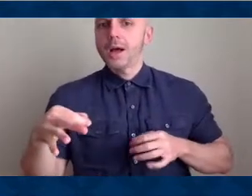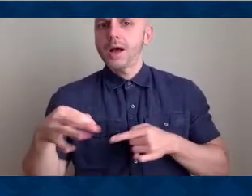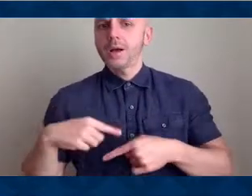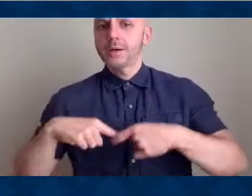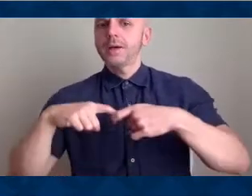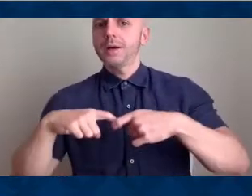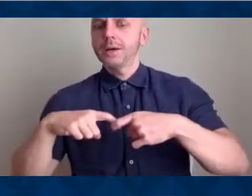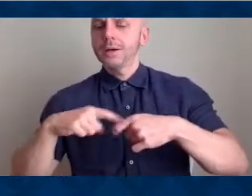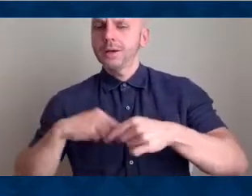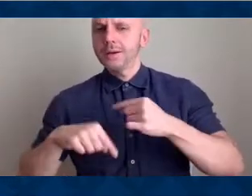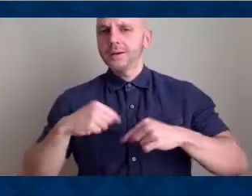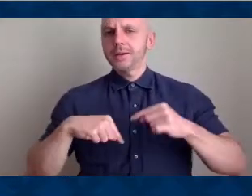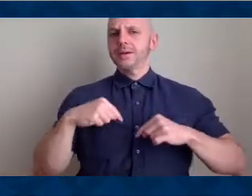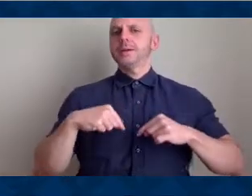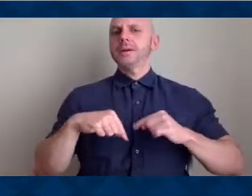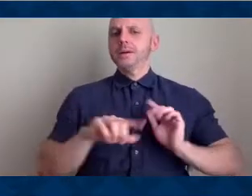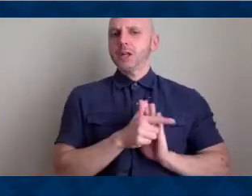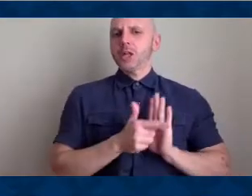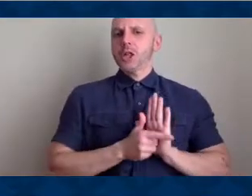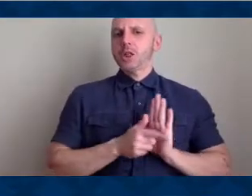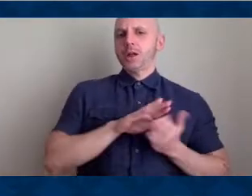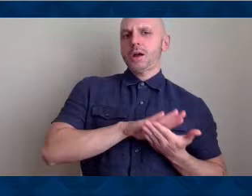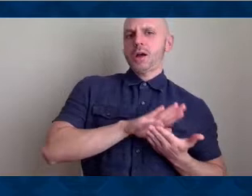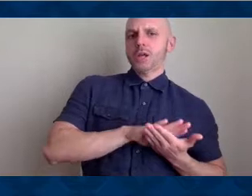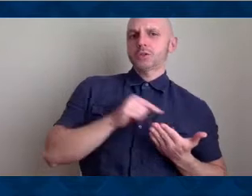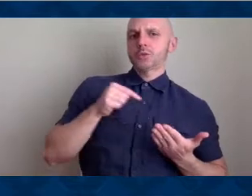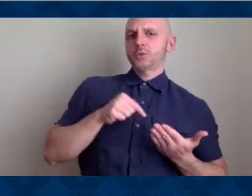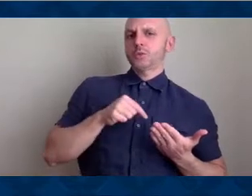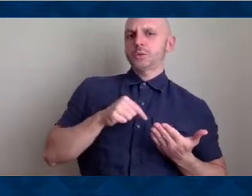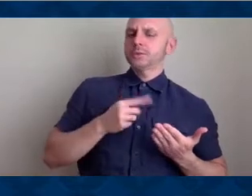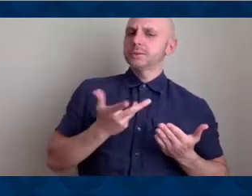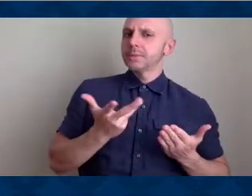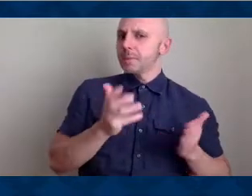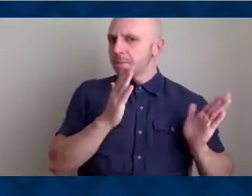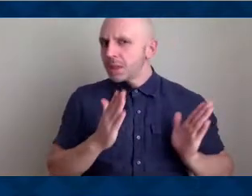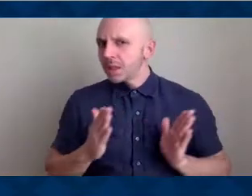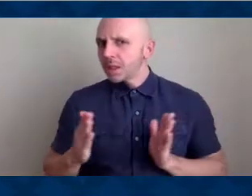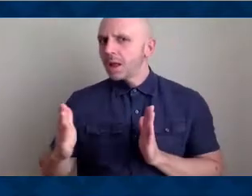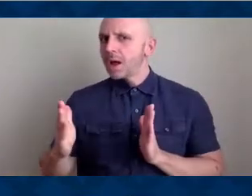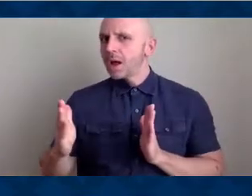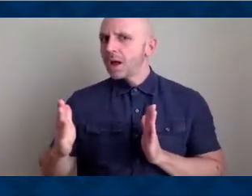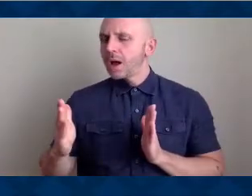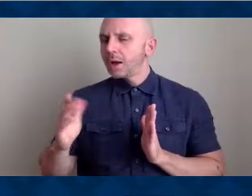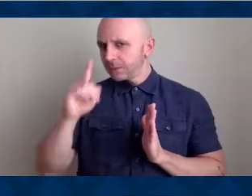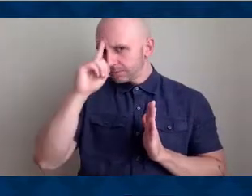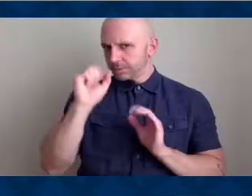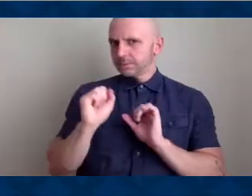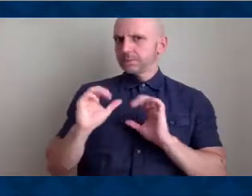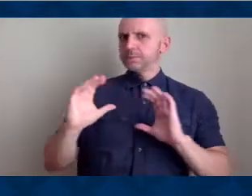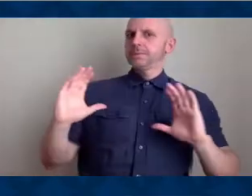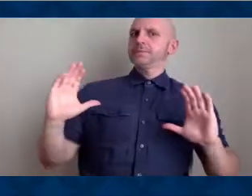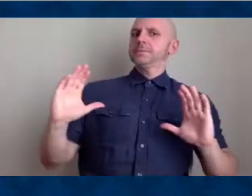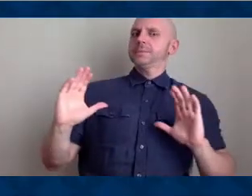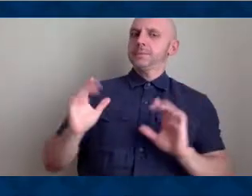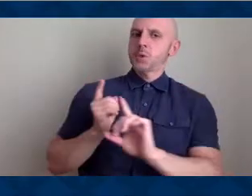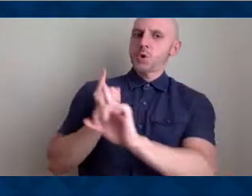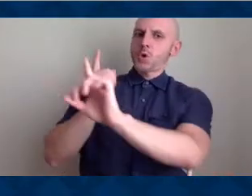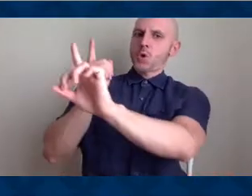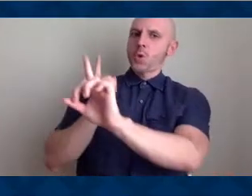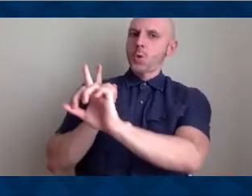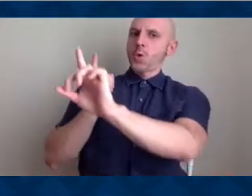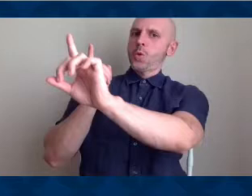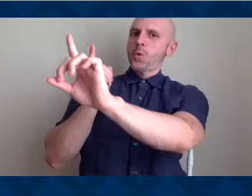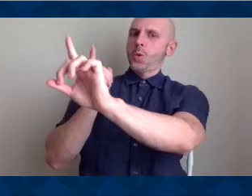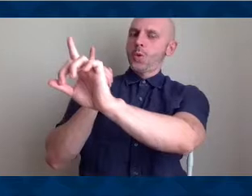law school is and where it's going. And so if you do wish to make